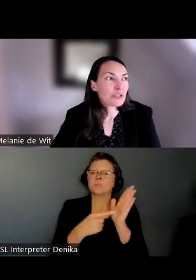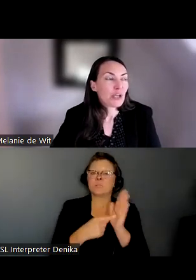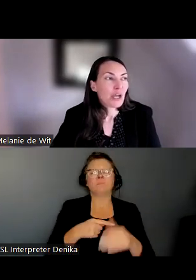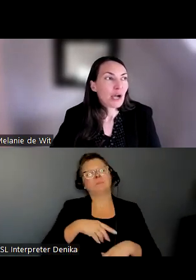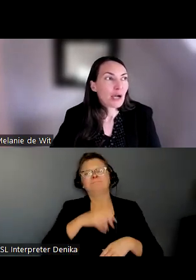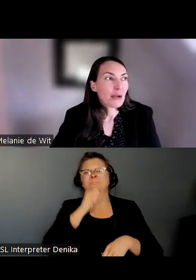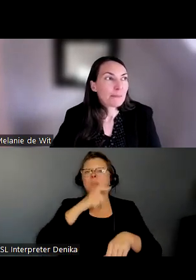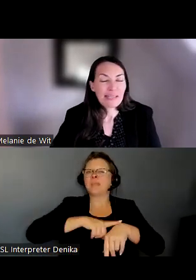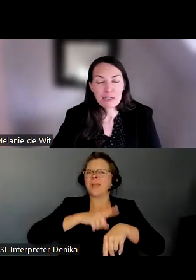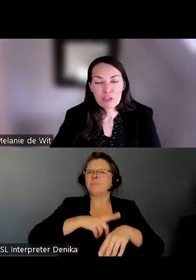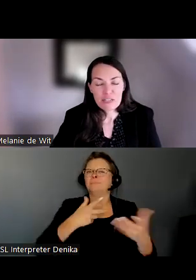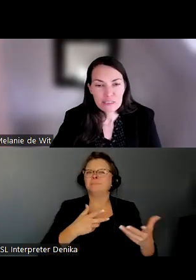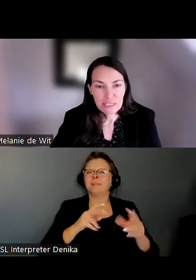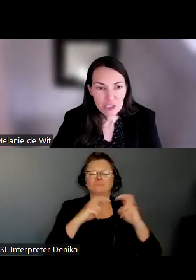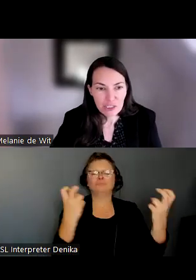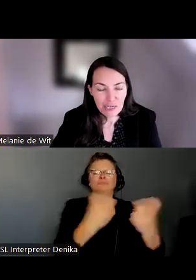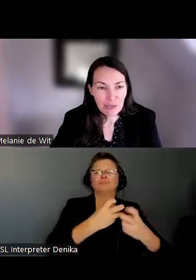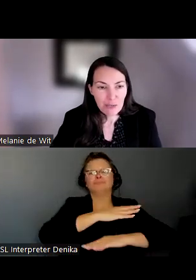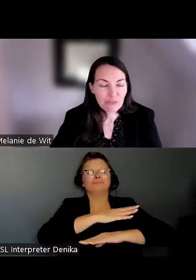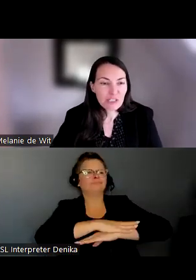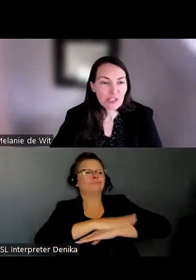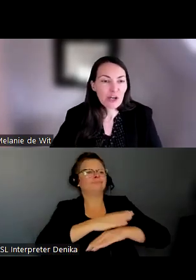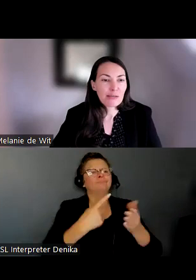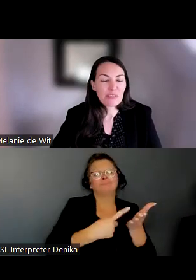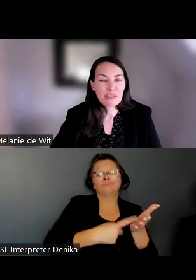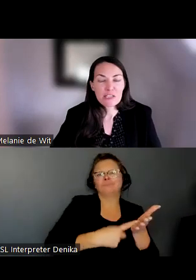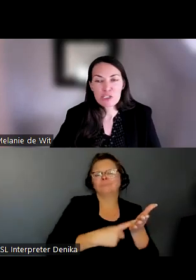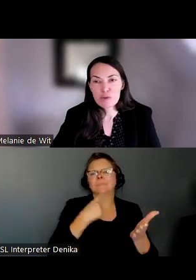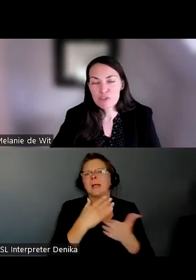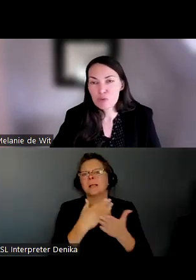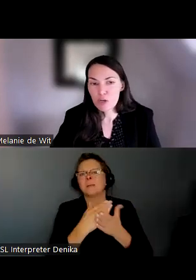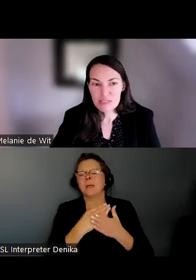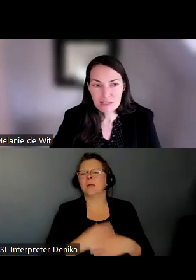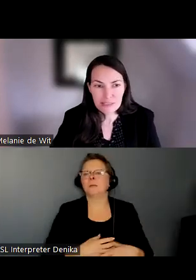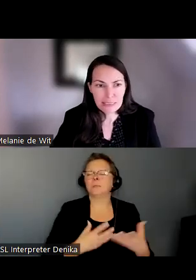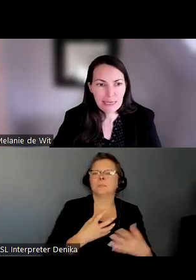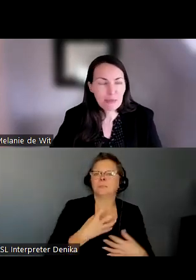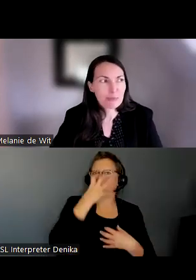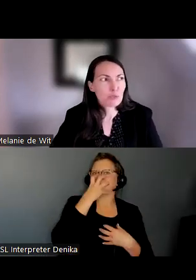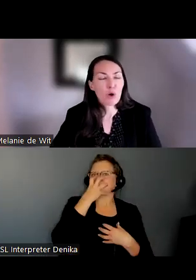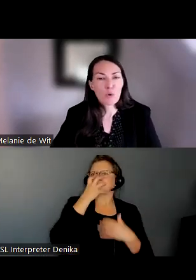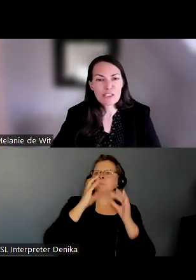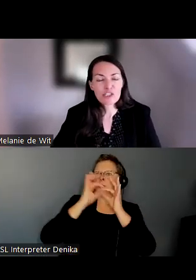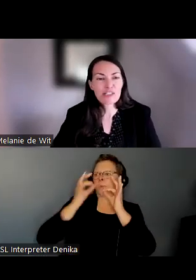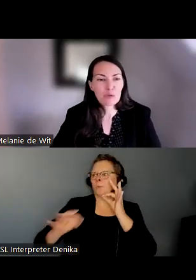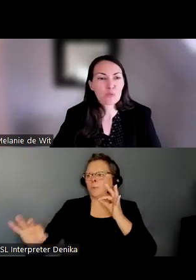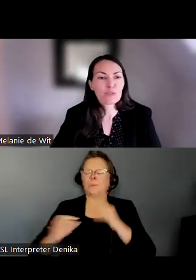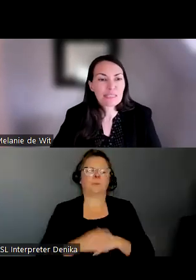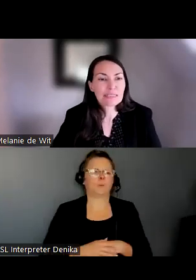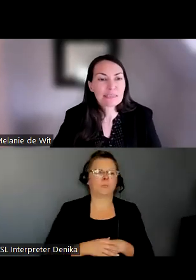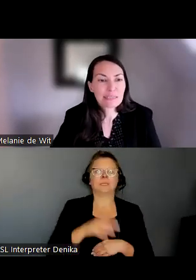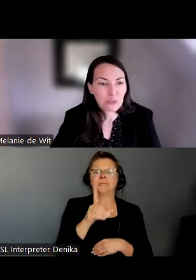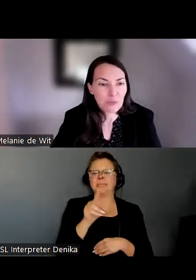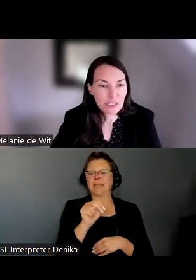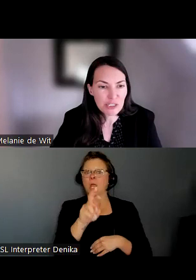about mechanical ventilation came up, every time the issue of do not resuscitate came up, you always just had